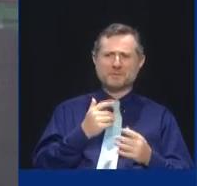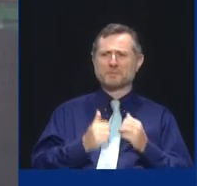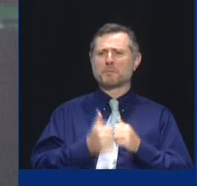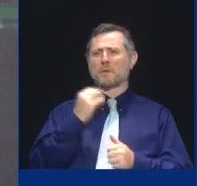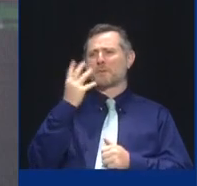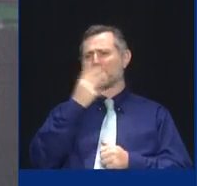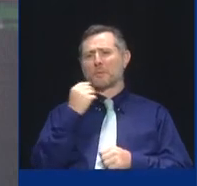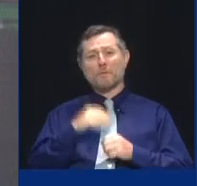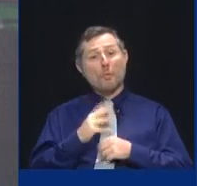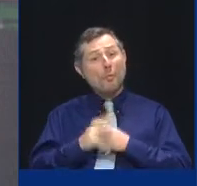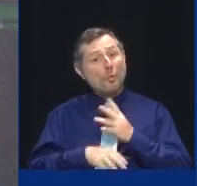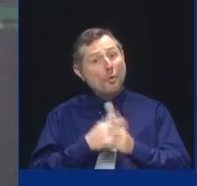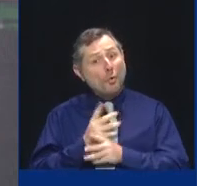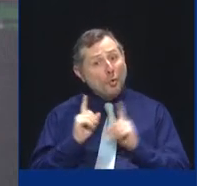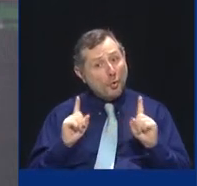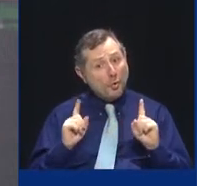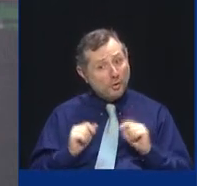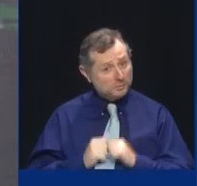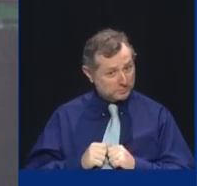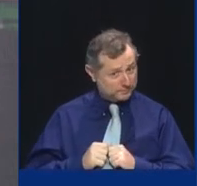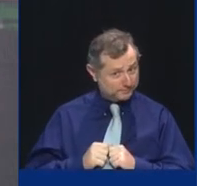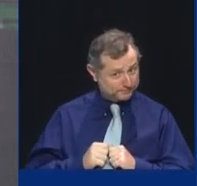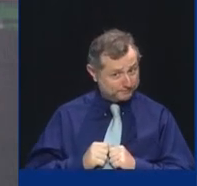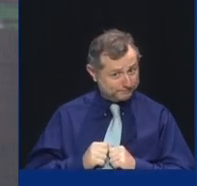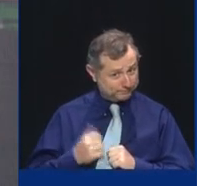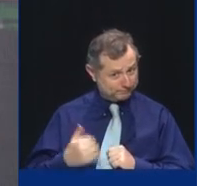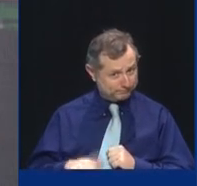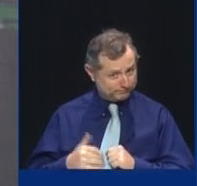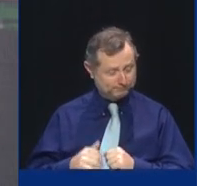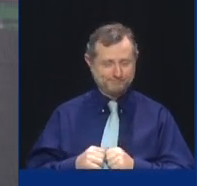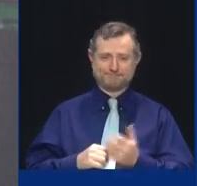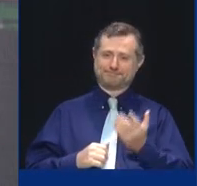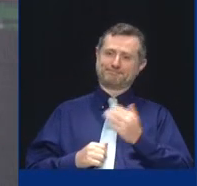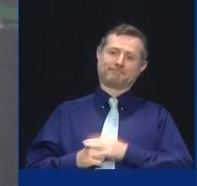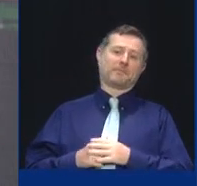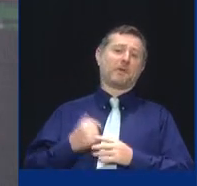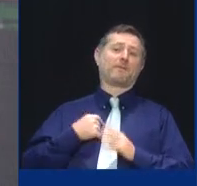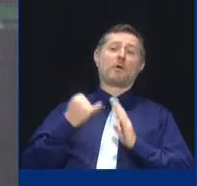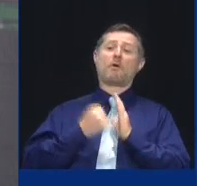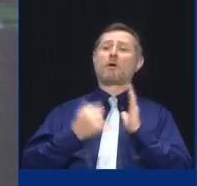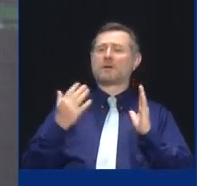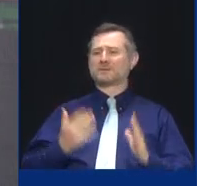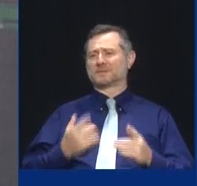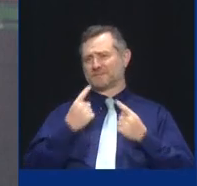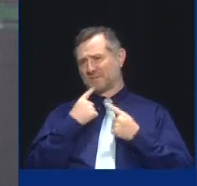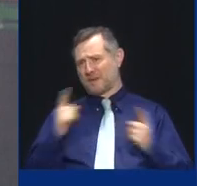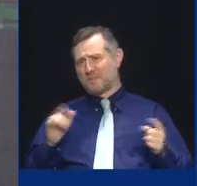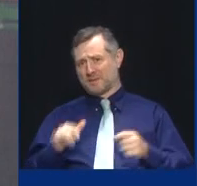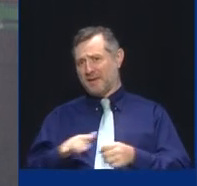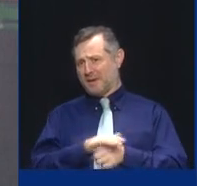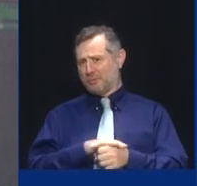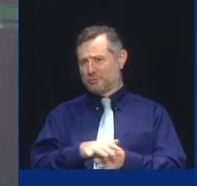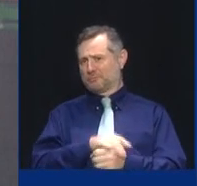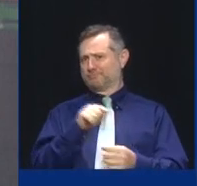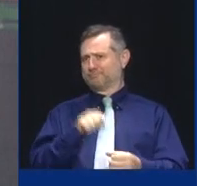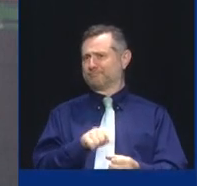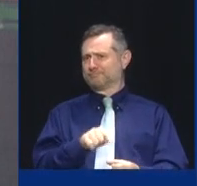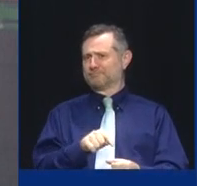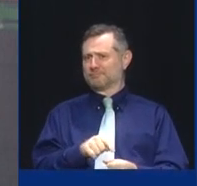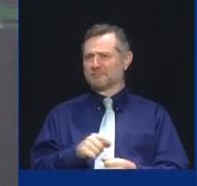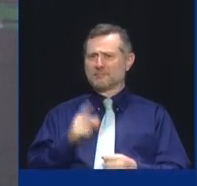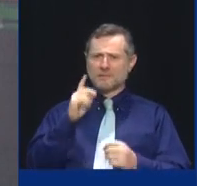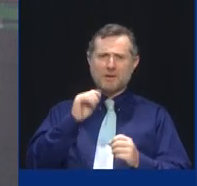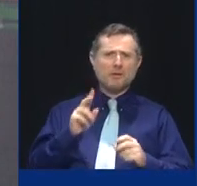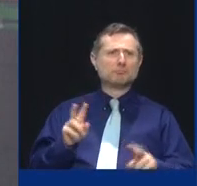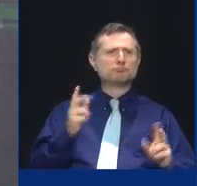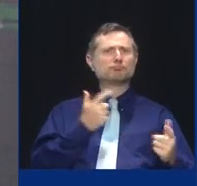globe. Inspired an entire school of artists and landscape appreciation.